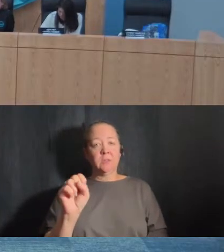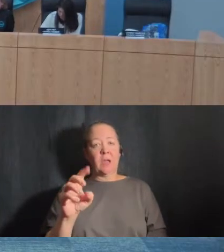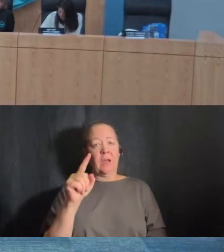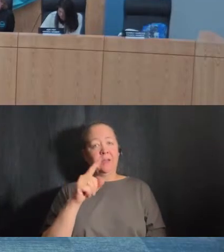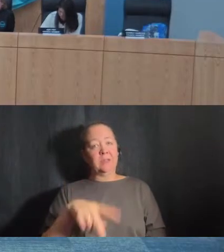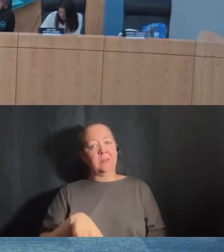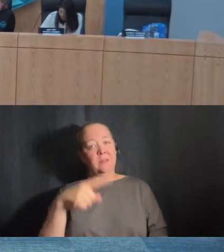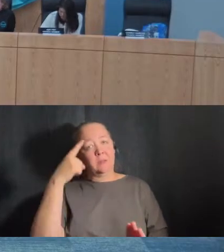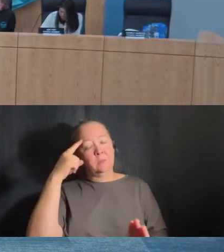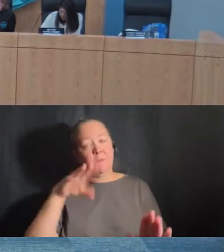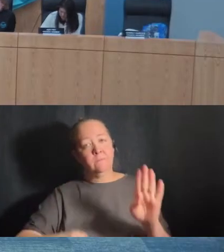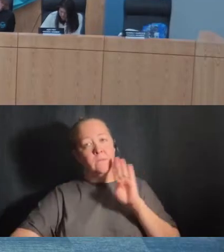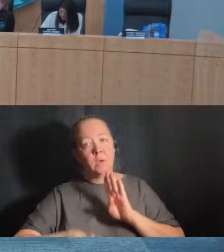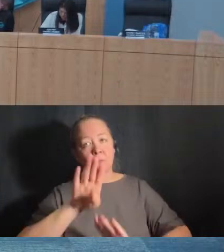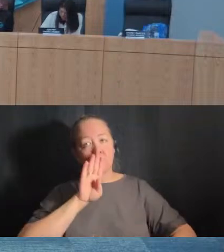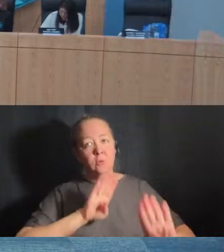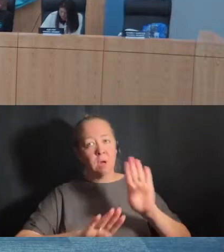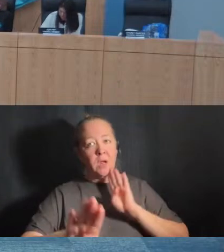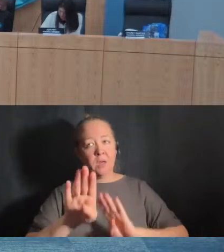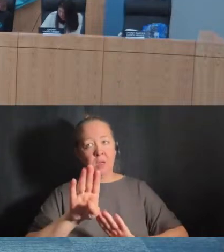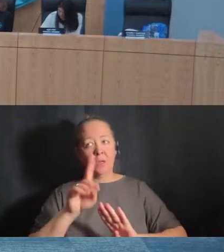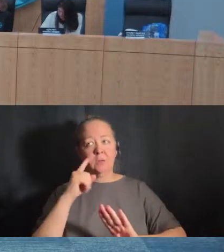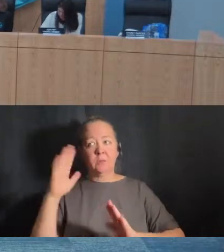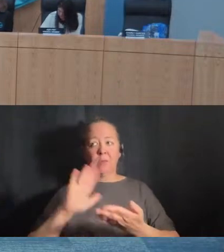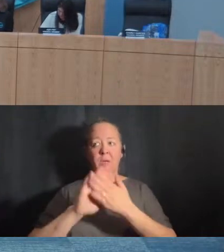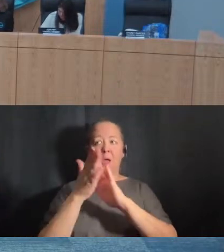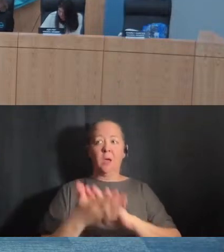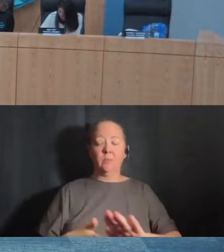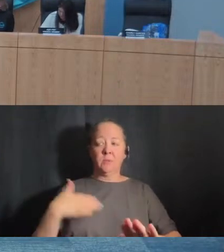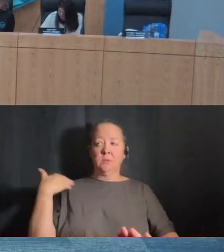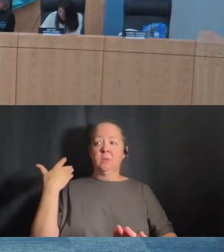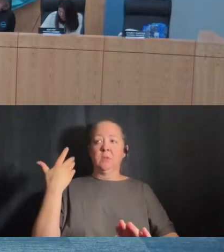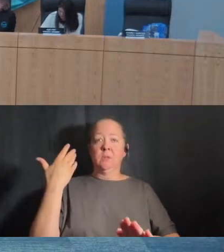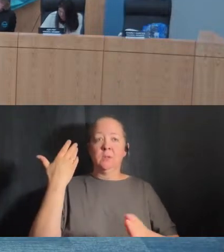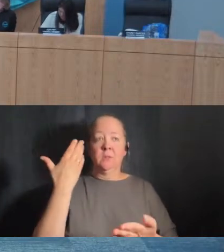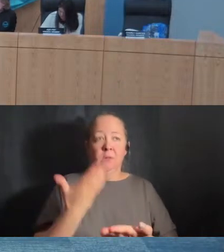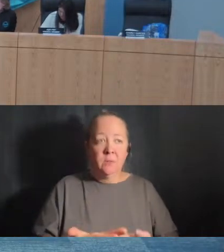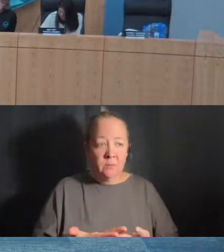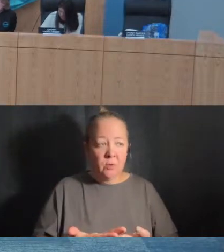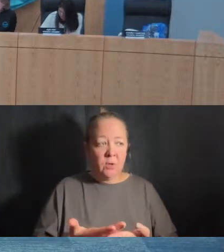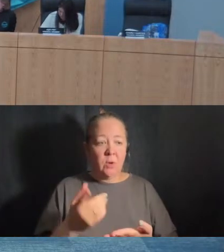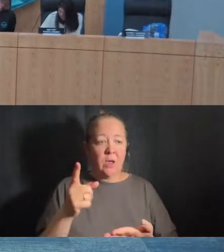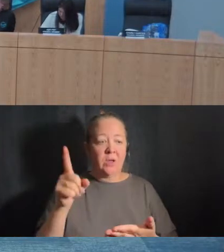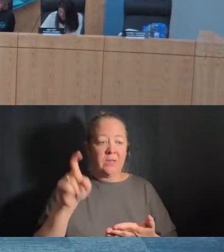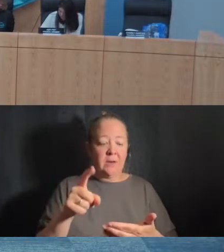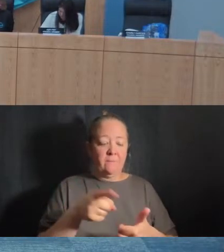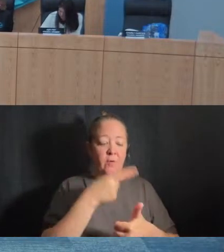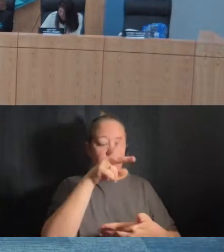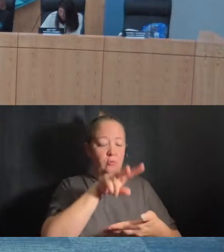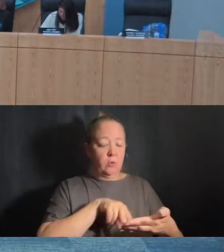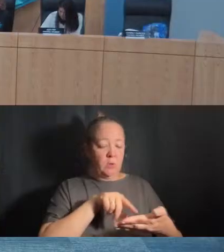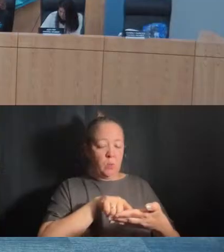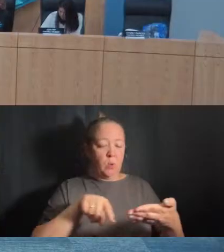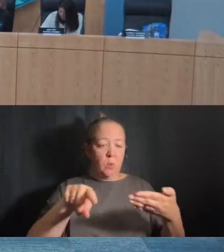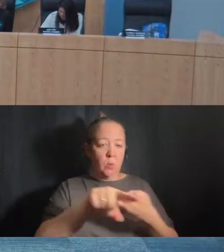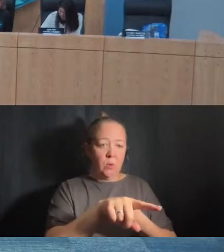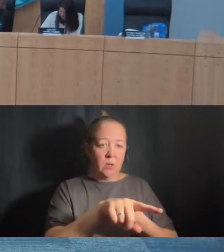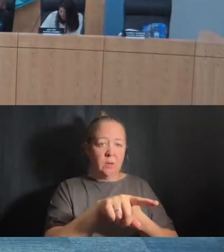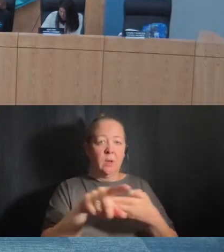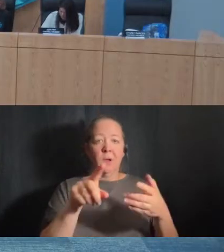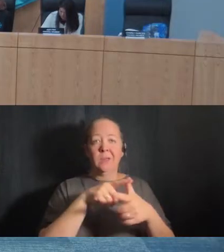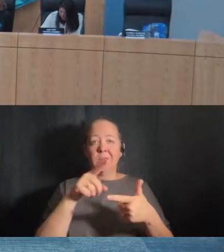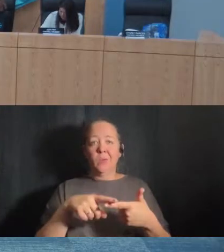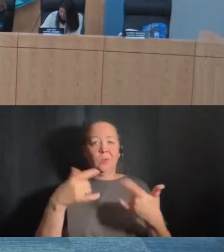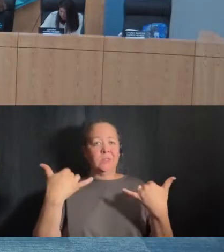where we have to have a first reader in 1 week, and we still can't say, this is what at least